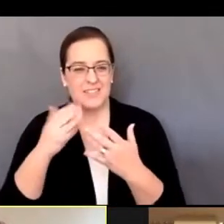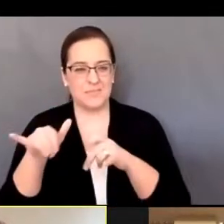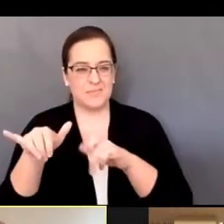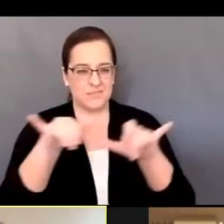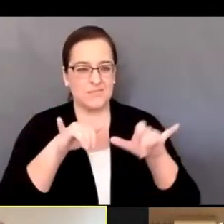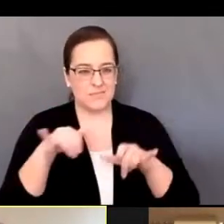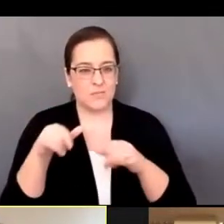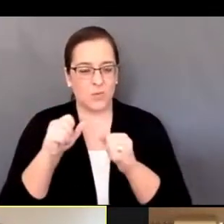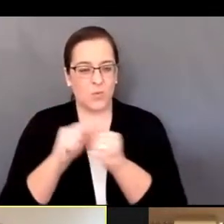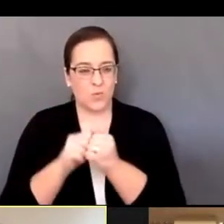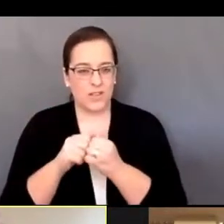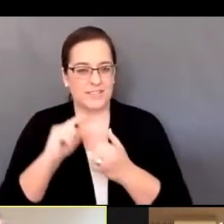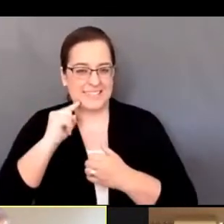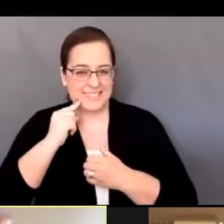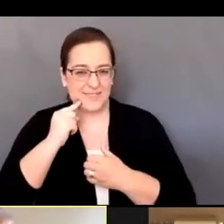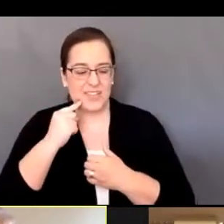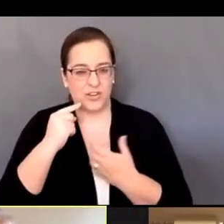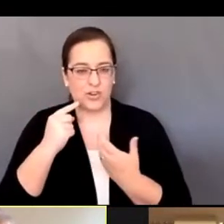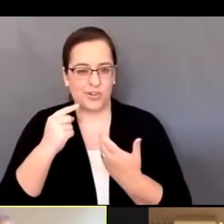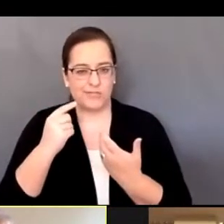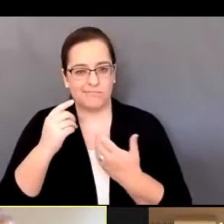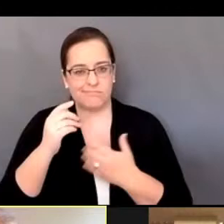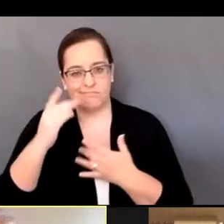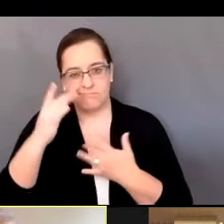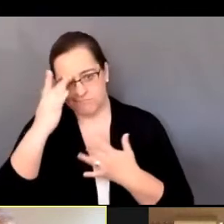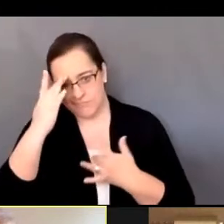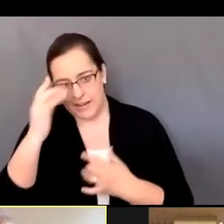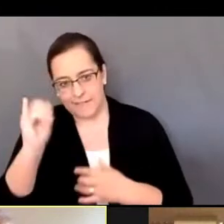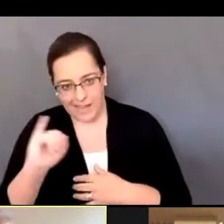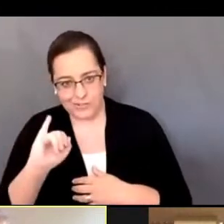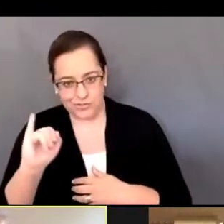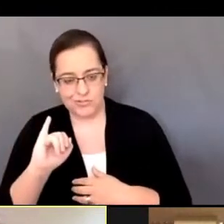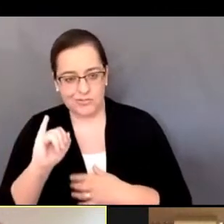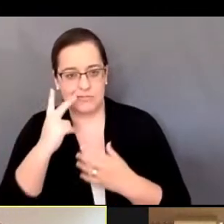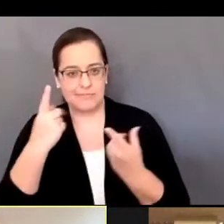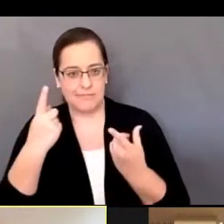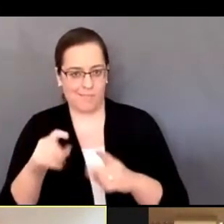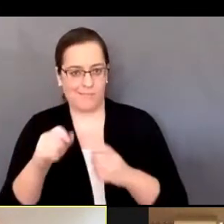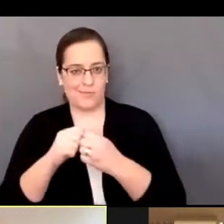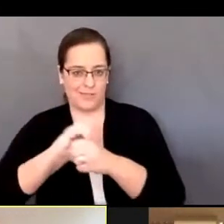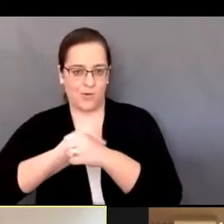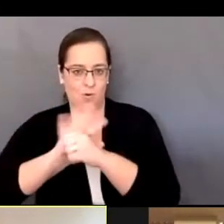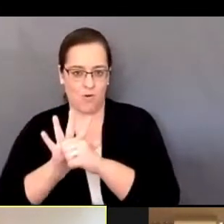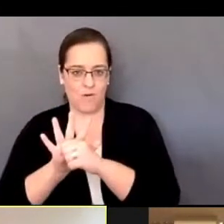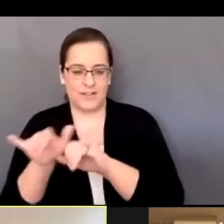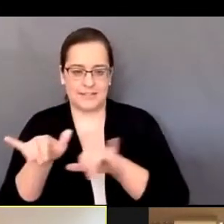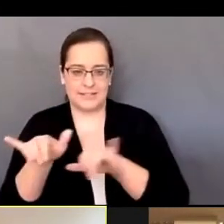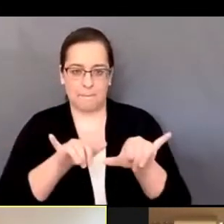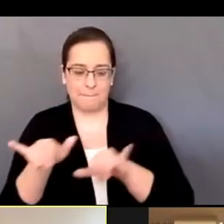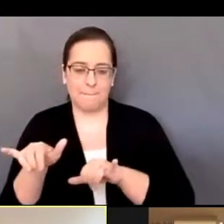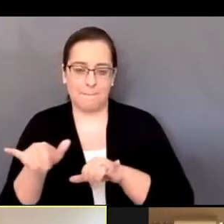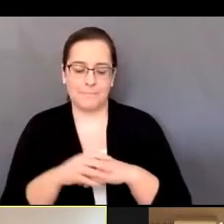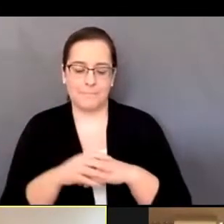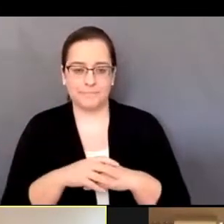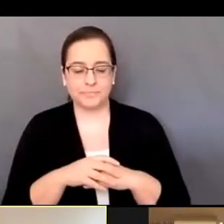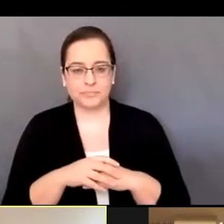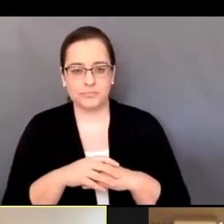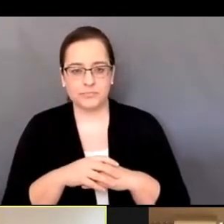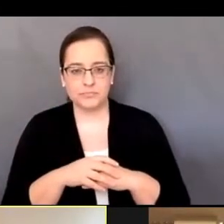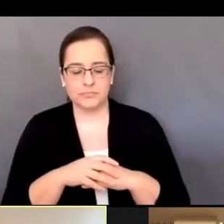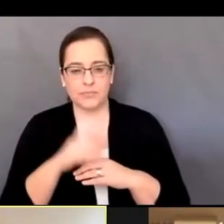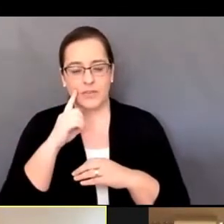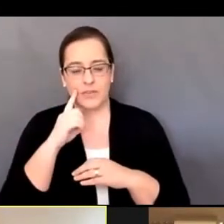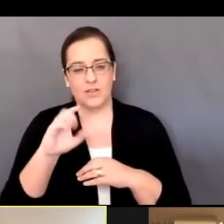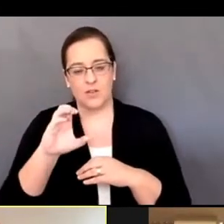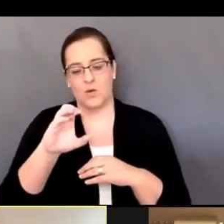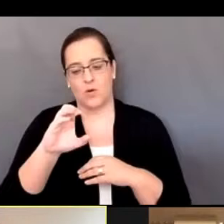occurrence with COVID. So it's part of the, I think it's part of the, what we call the